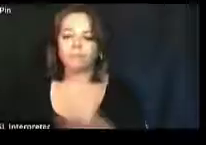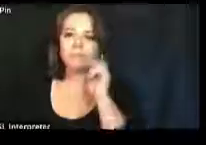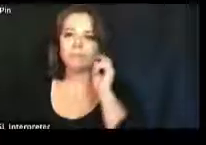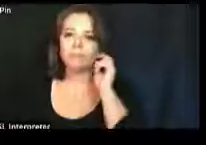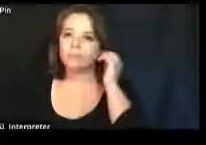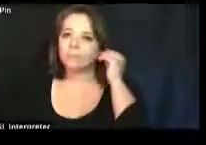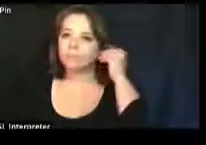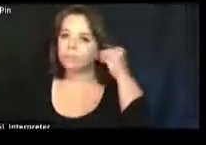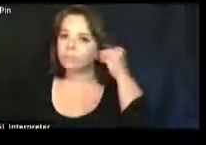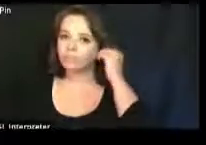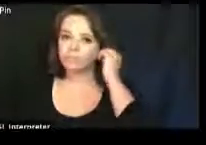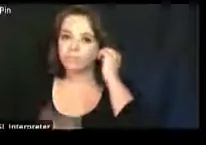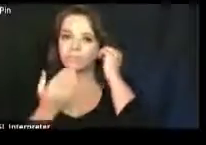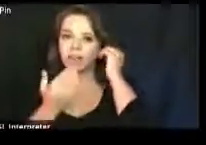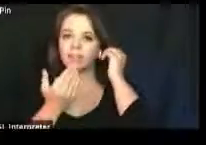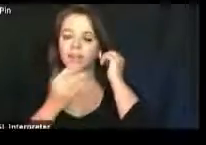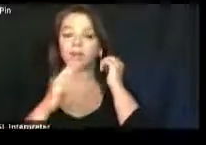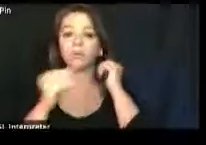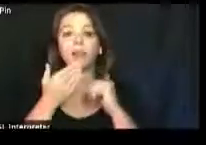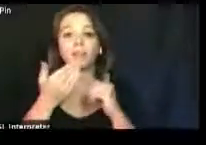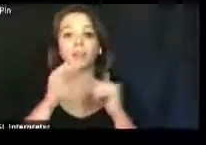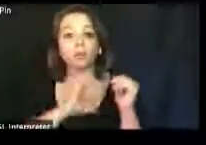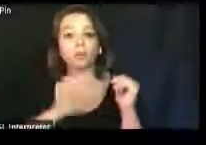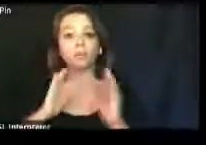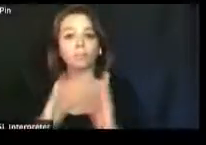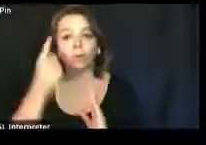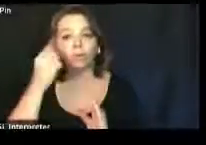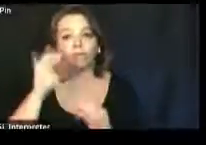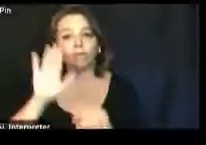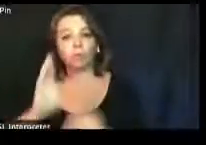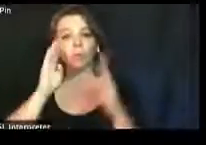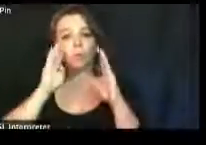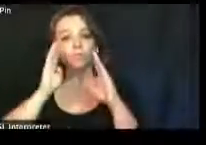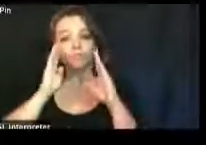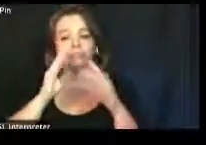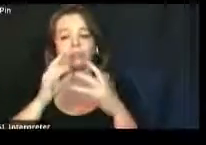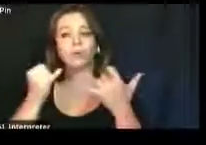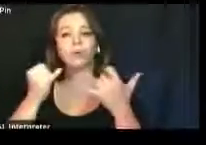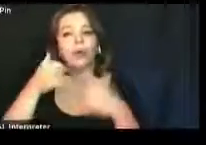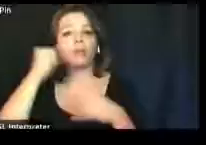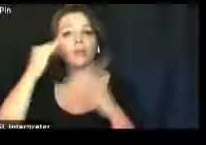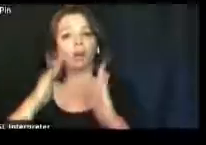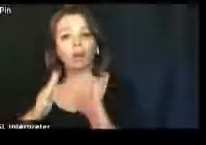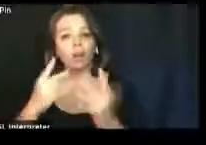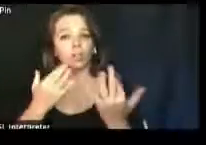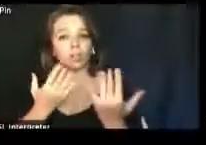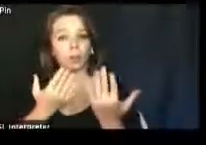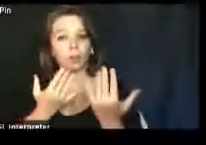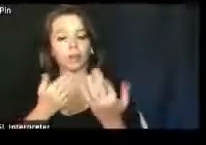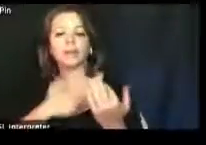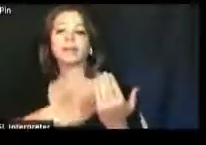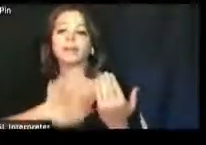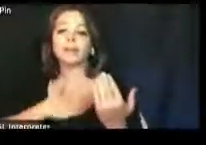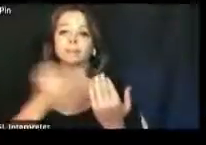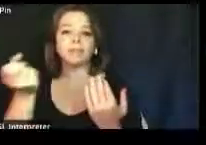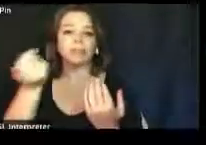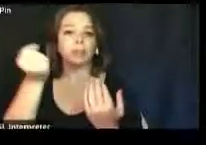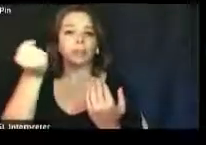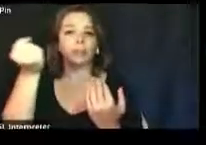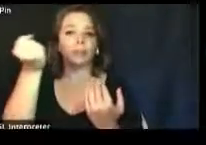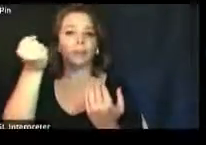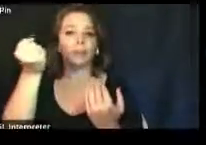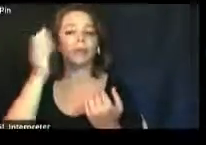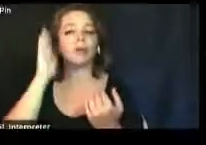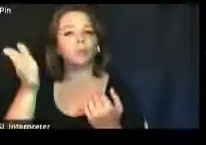Thank you. And thank you, Commissioners, for your attentiveness. Callers that are in the queue, please hang on. We will get you as soon as